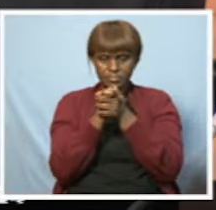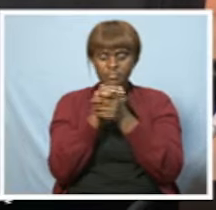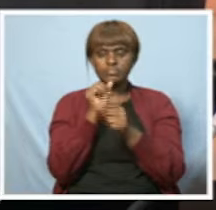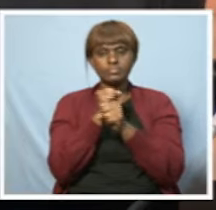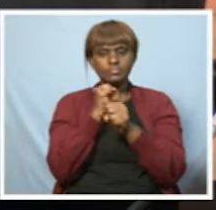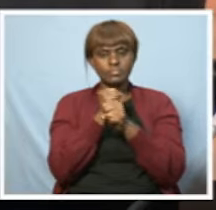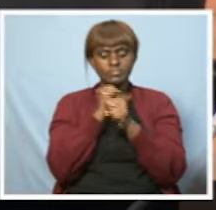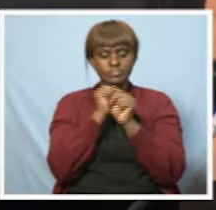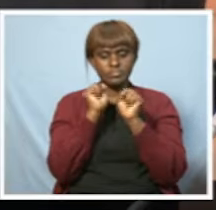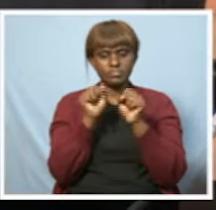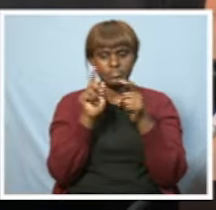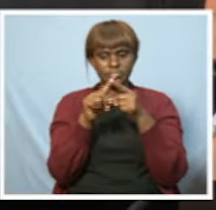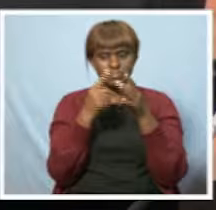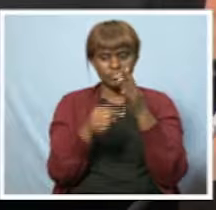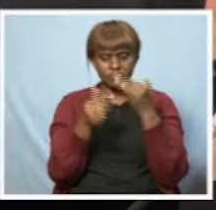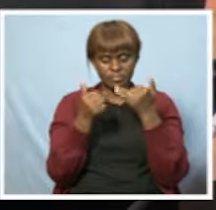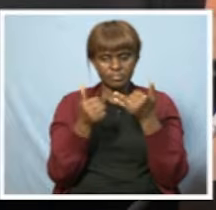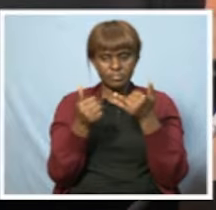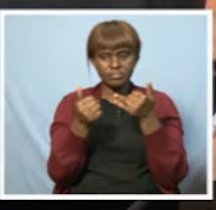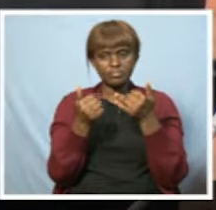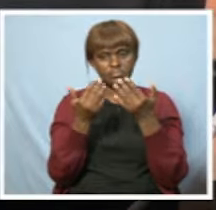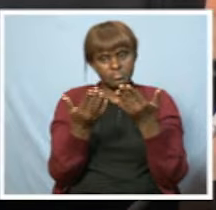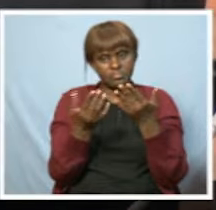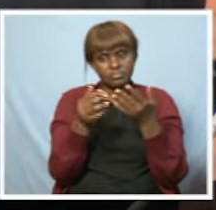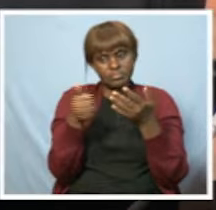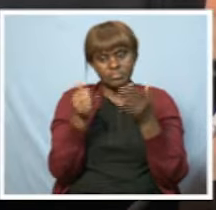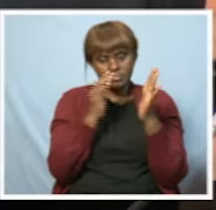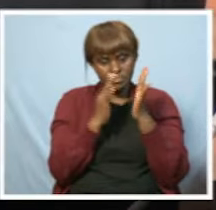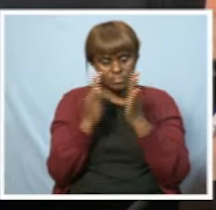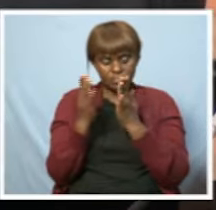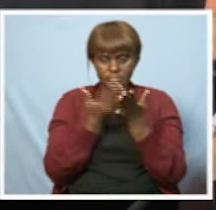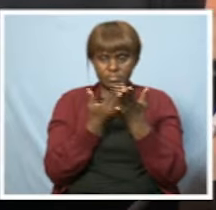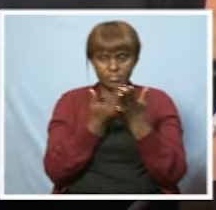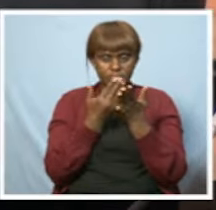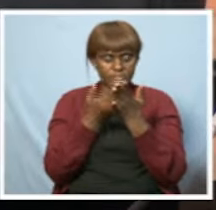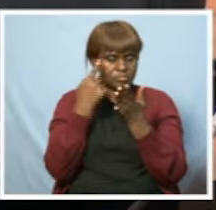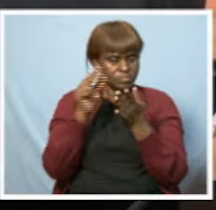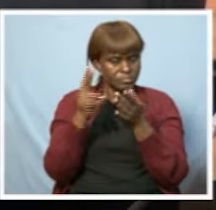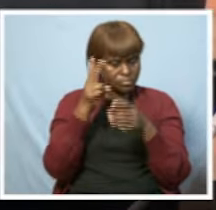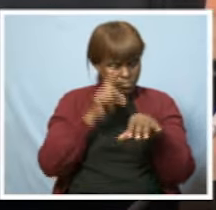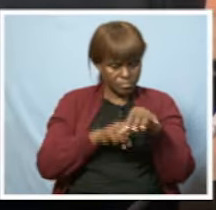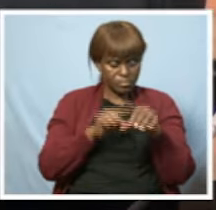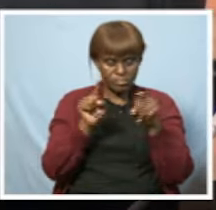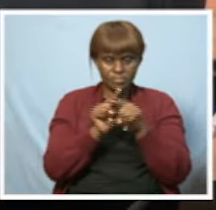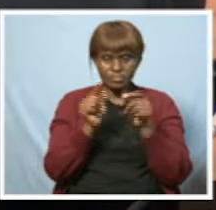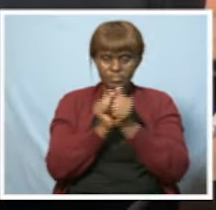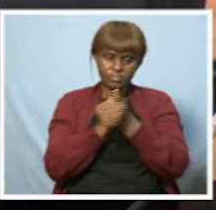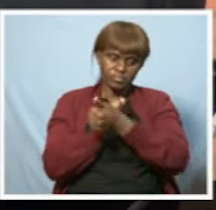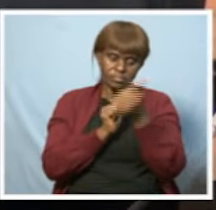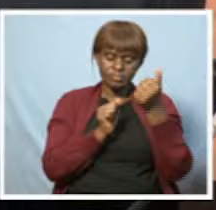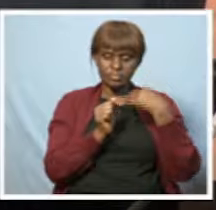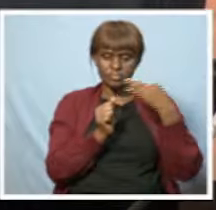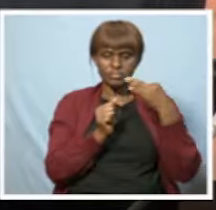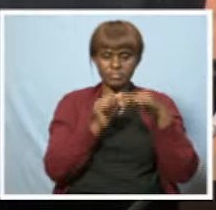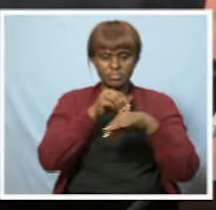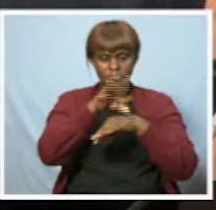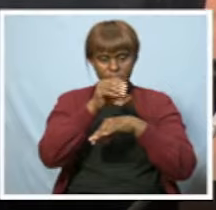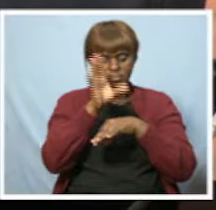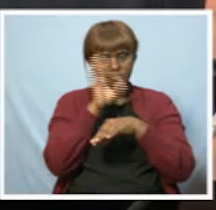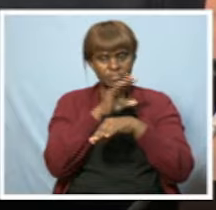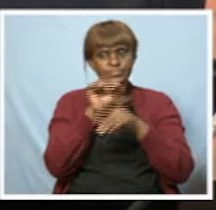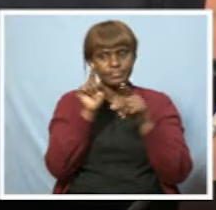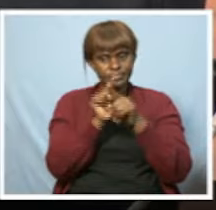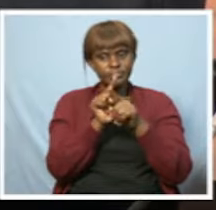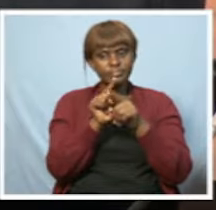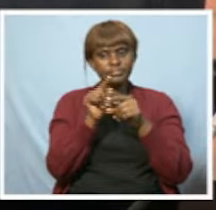done. Therefore, them being considered for the second time as well as other applicants, advice was given as